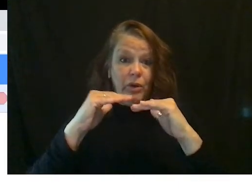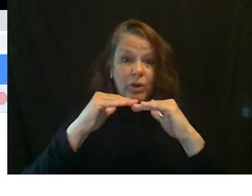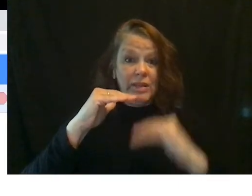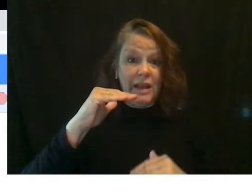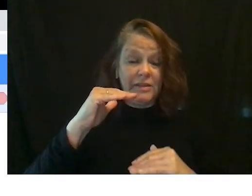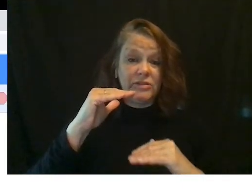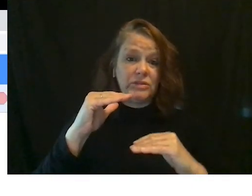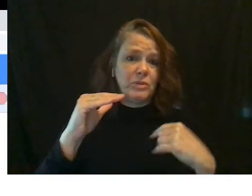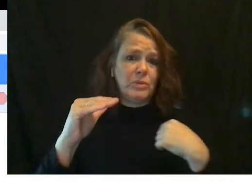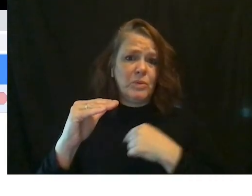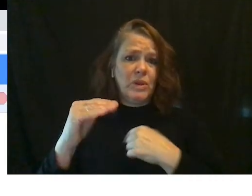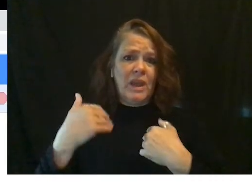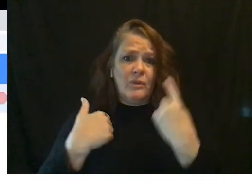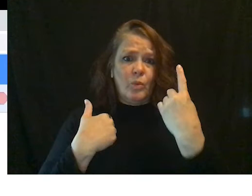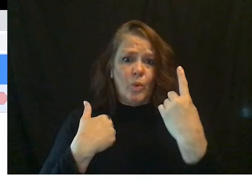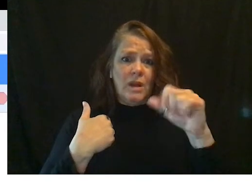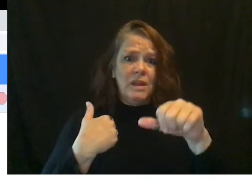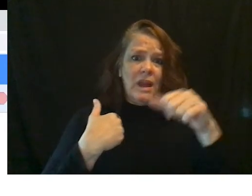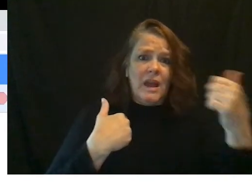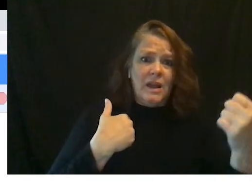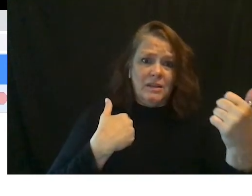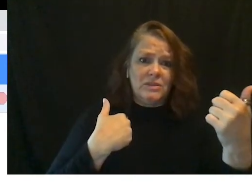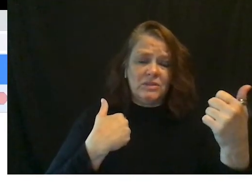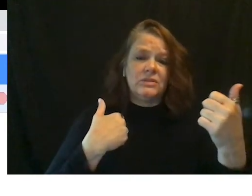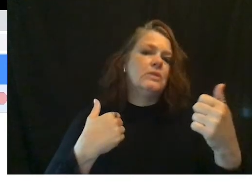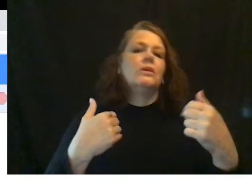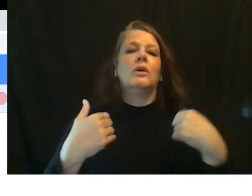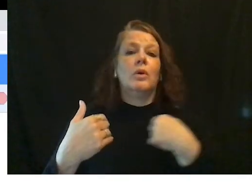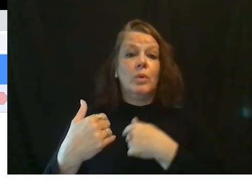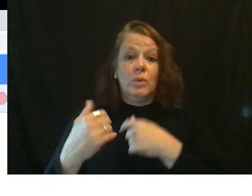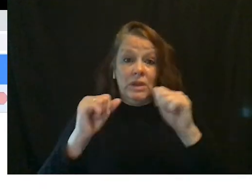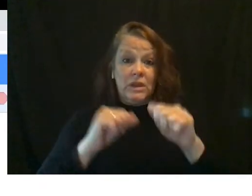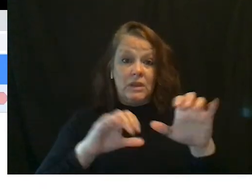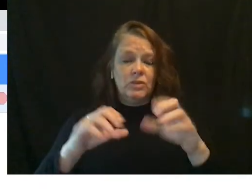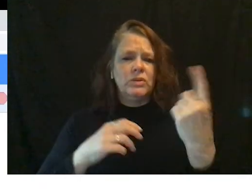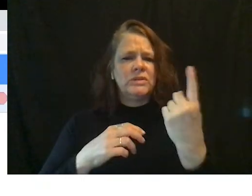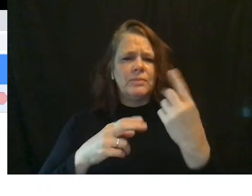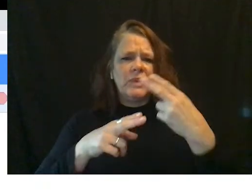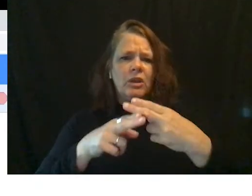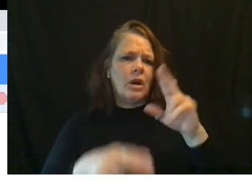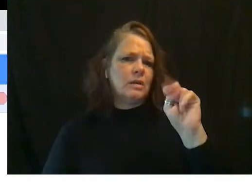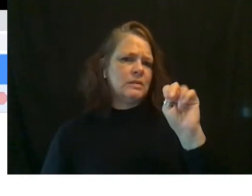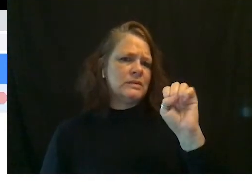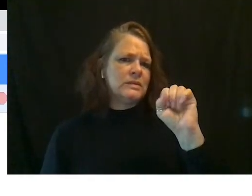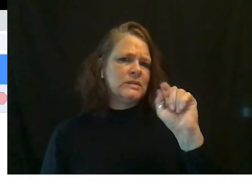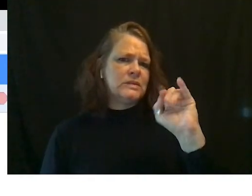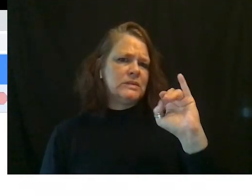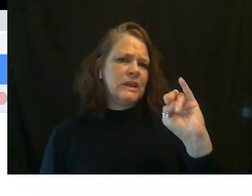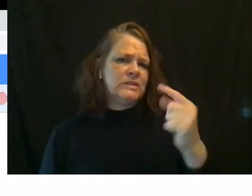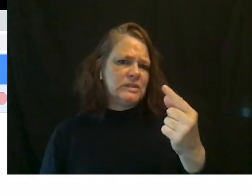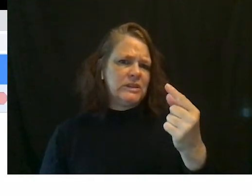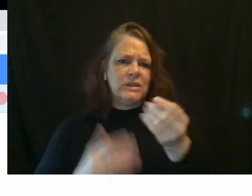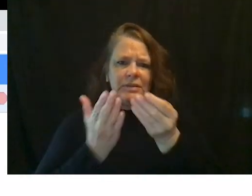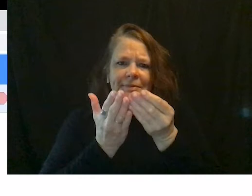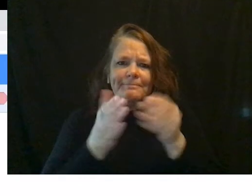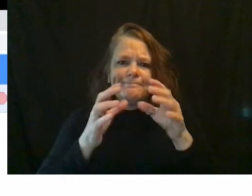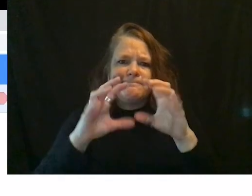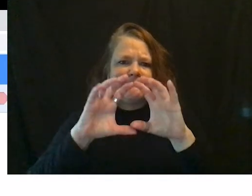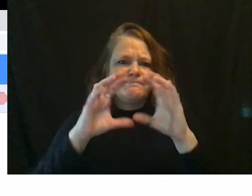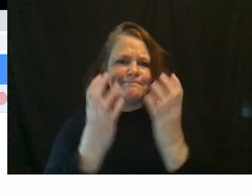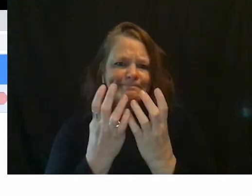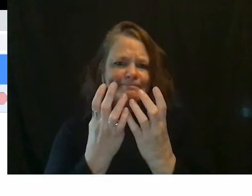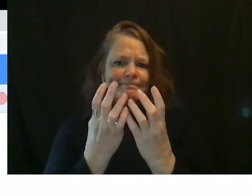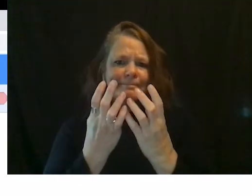else. So what we can do to solve that is doing a thing called nesting. What nesting is that's putting